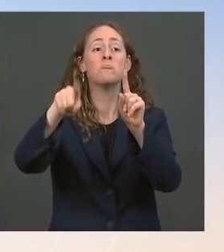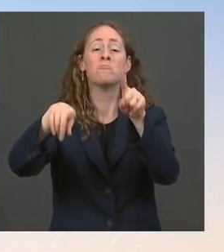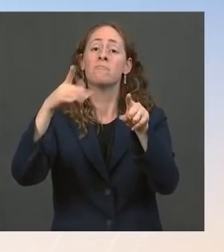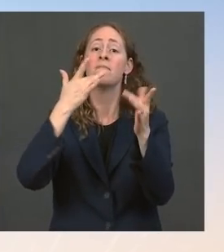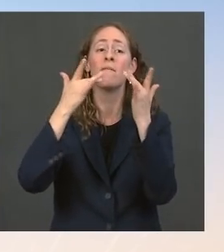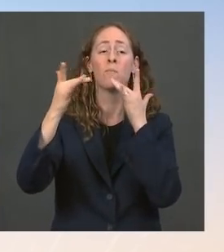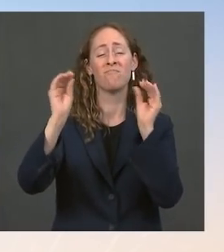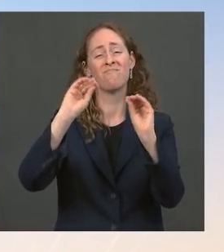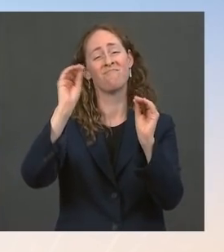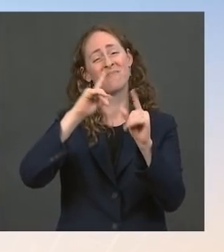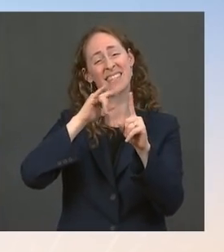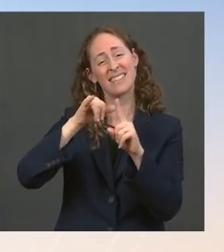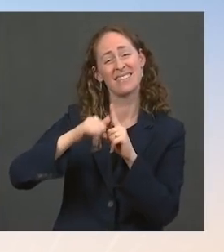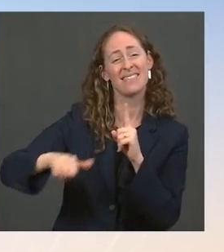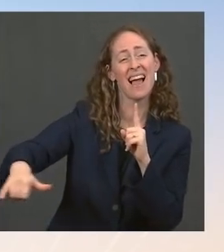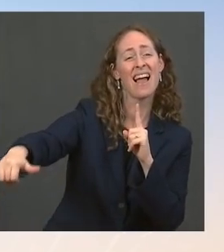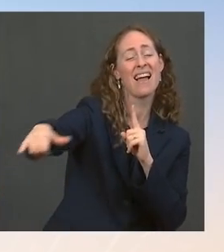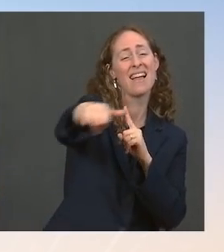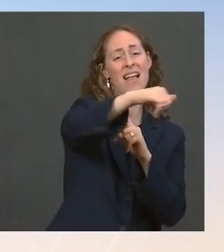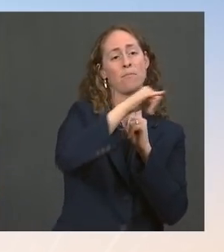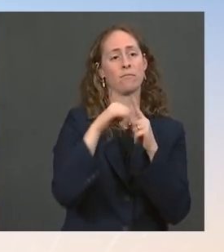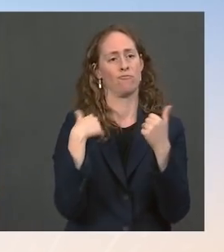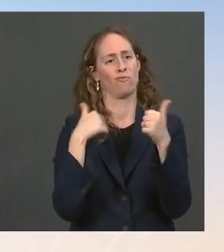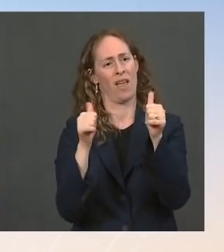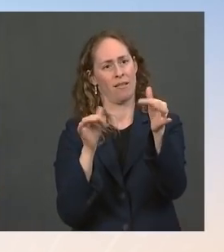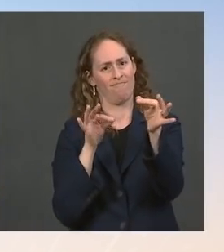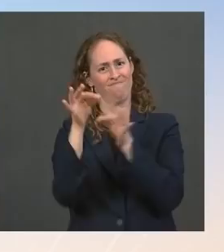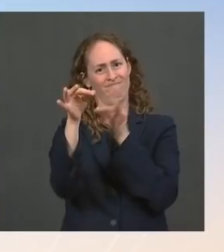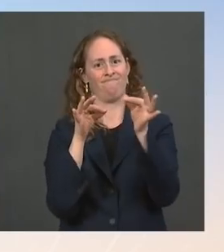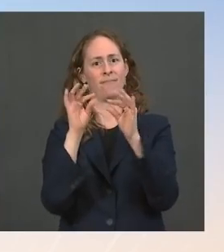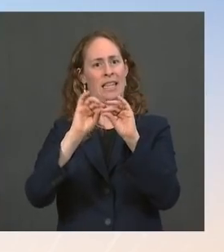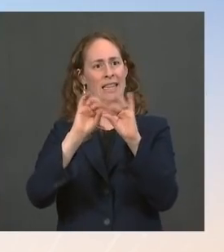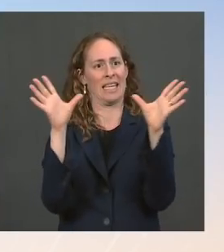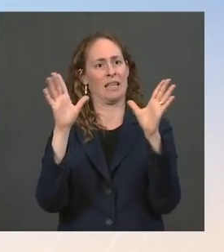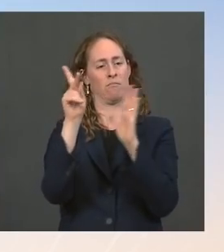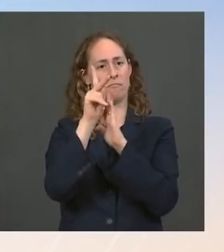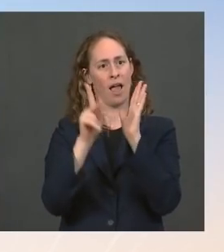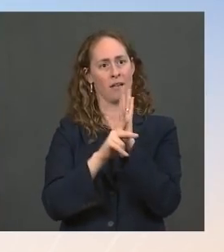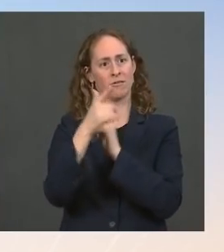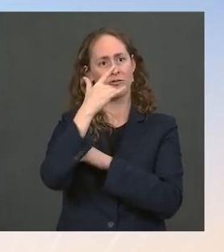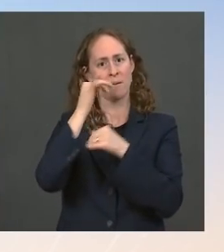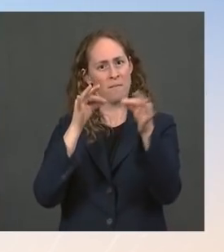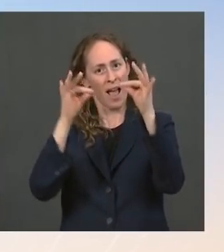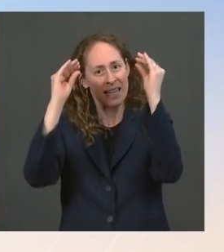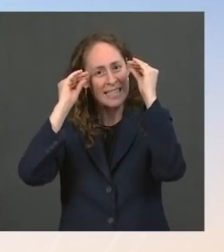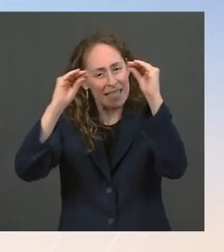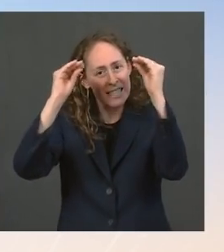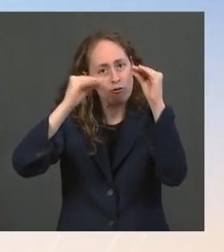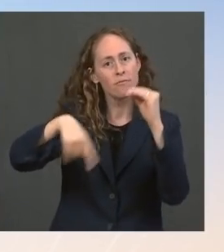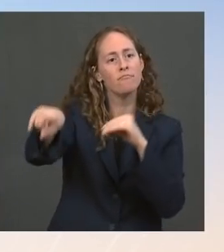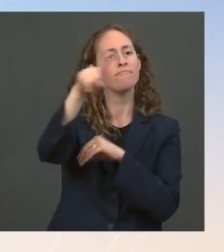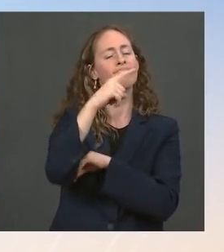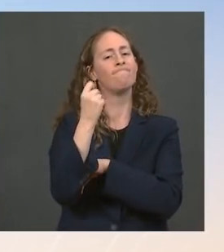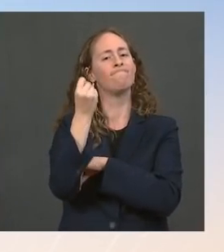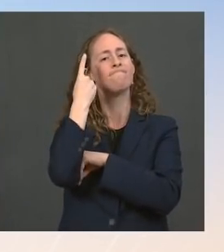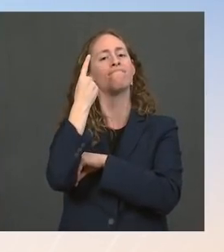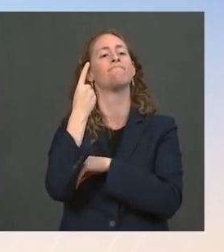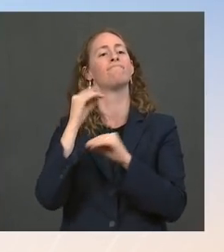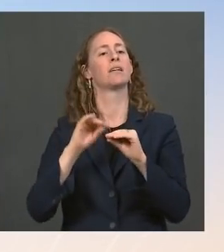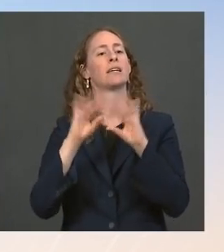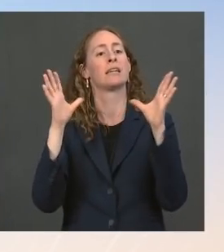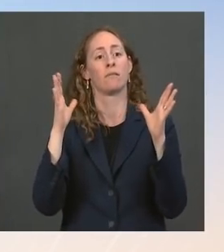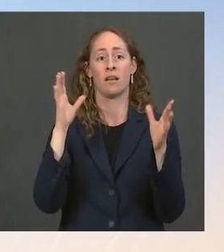is trying to explain what our policy and our process is and reiterate to everyone that our objective is not to keep the policy as it